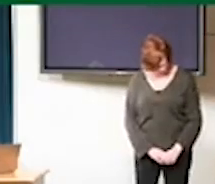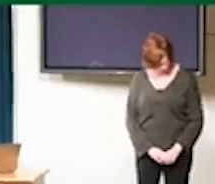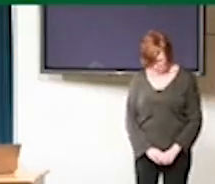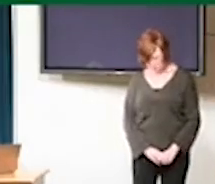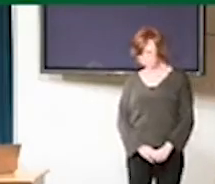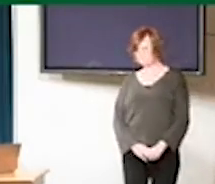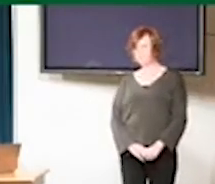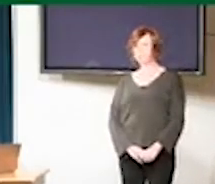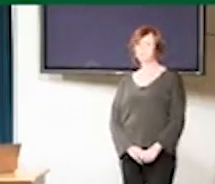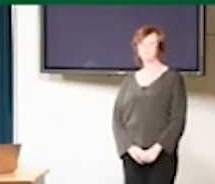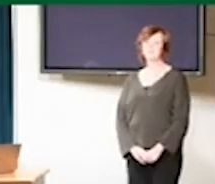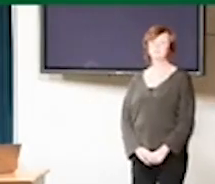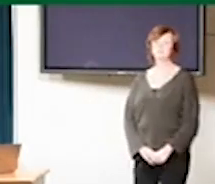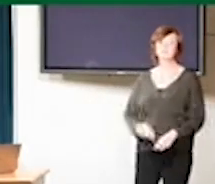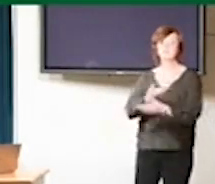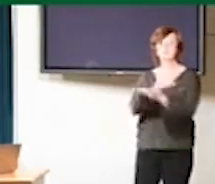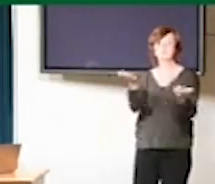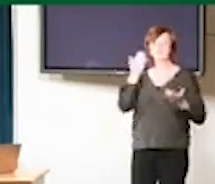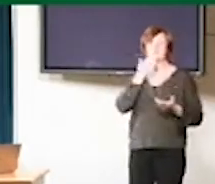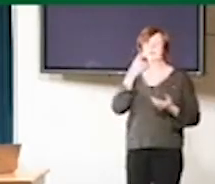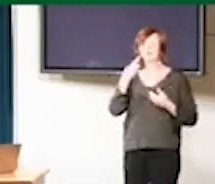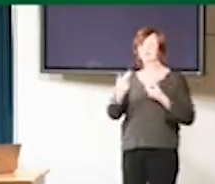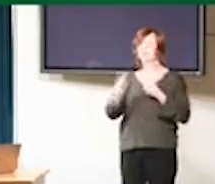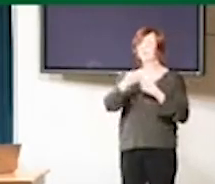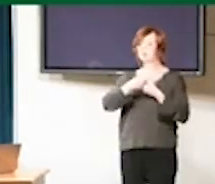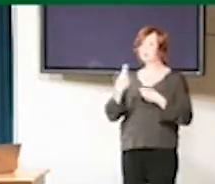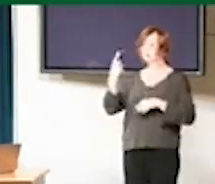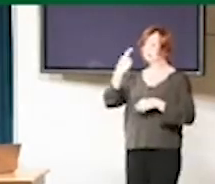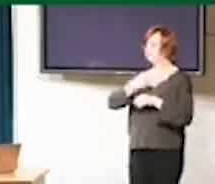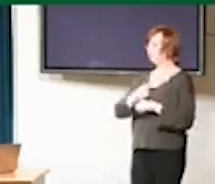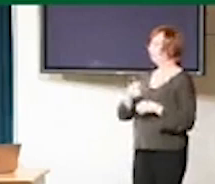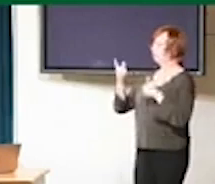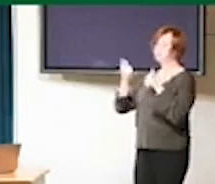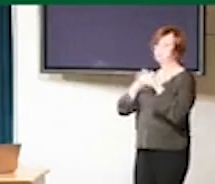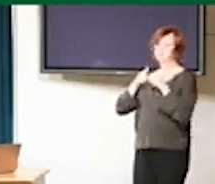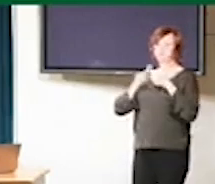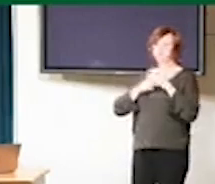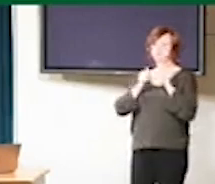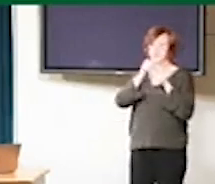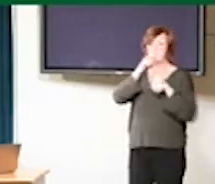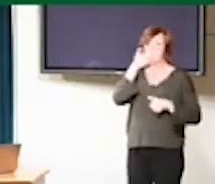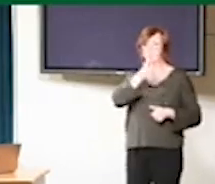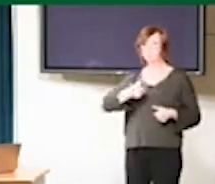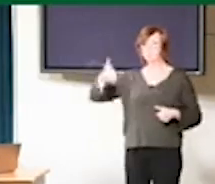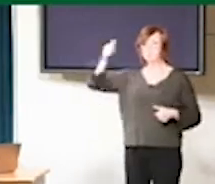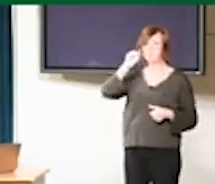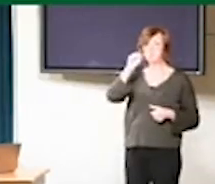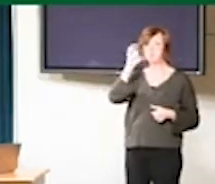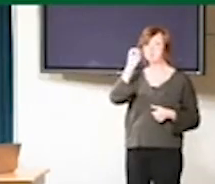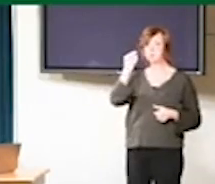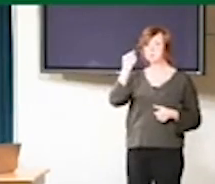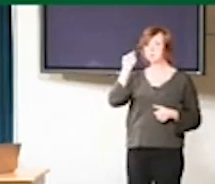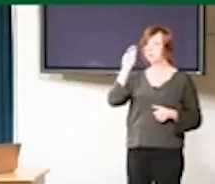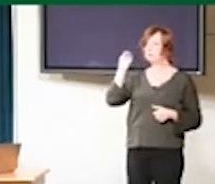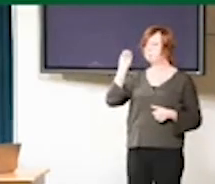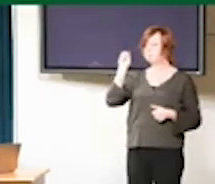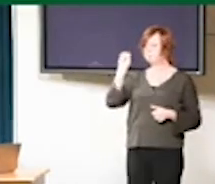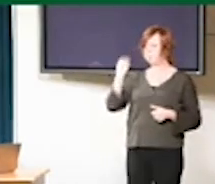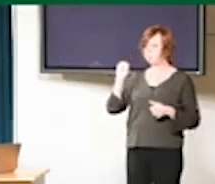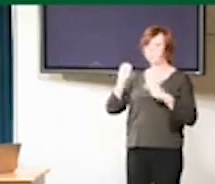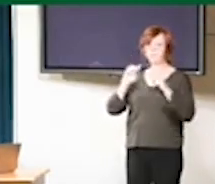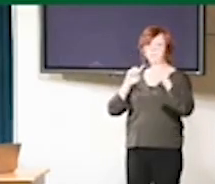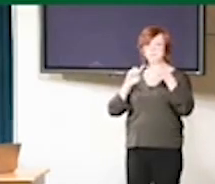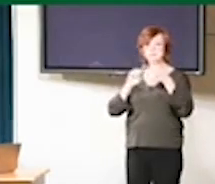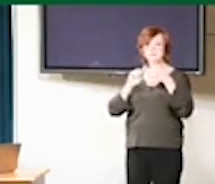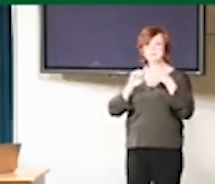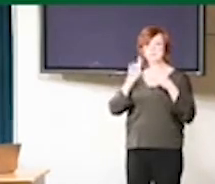Thanks for being with us here today, everyone. We have an opening statement from Premier Scott Moe, then a statement from Dr. Shahab providing a